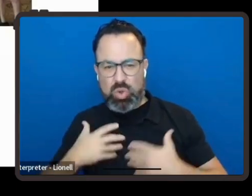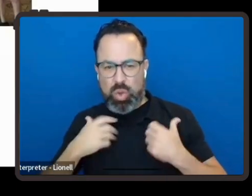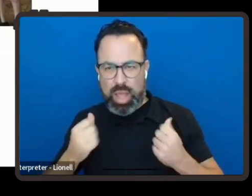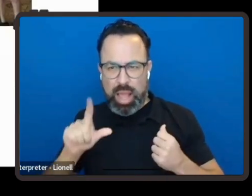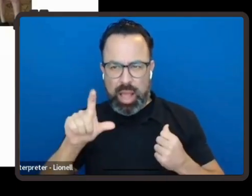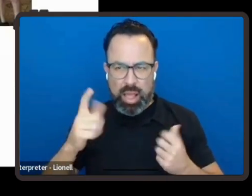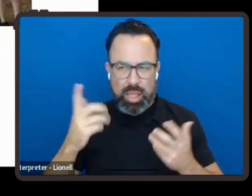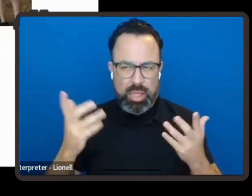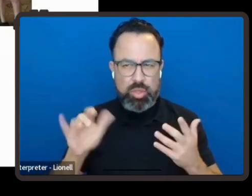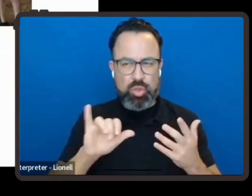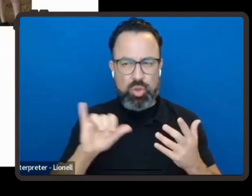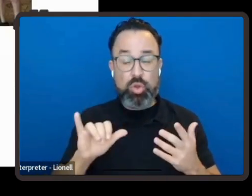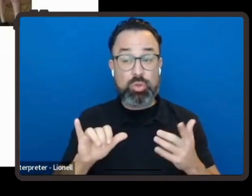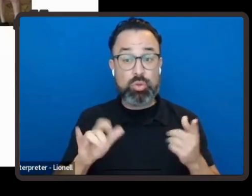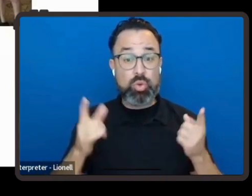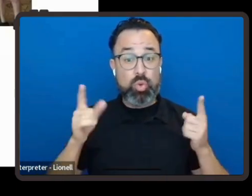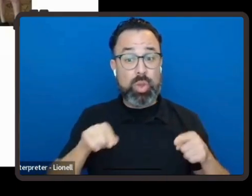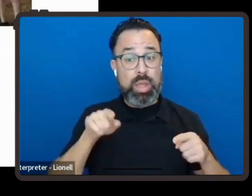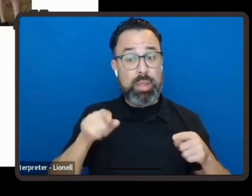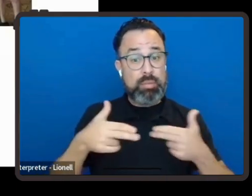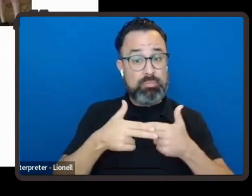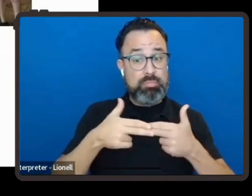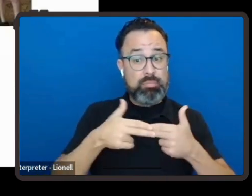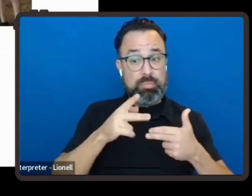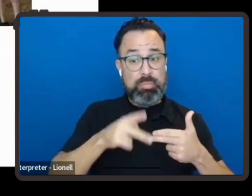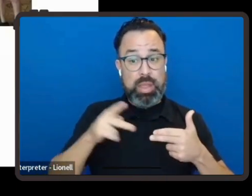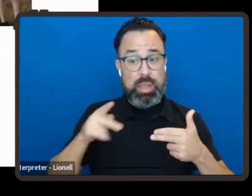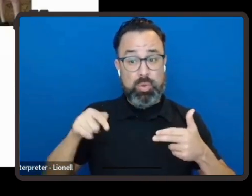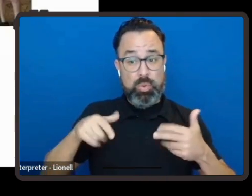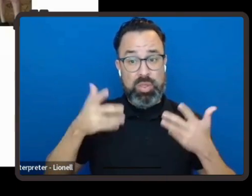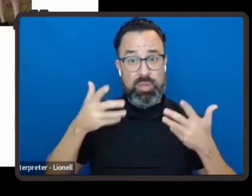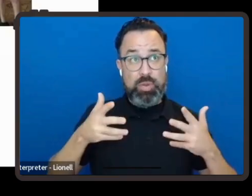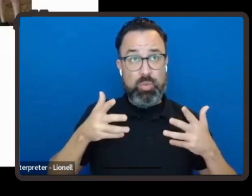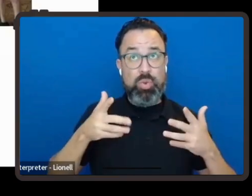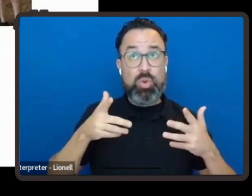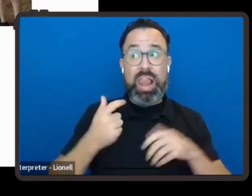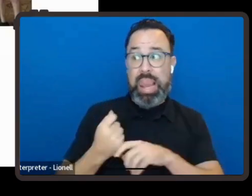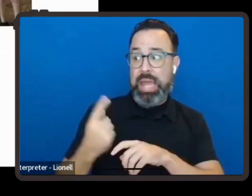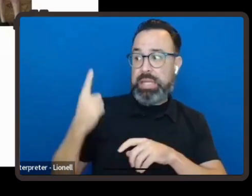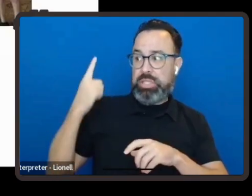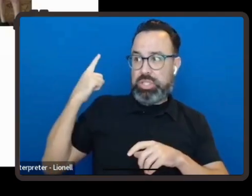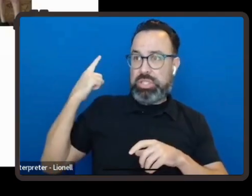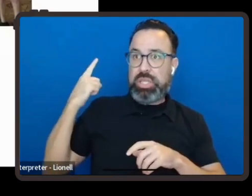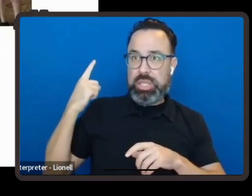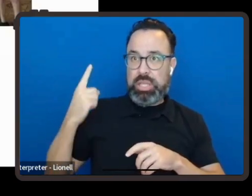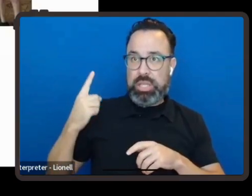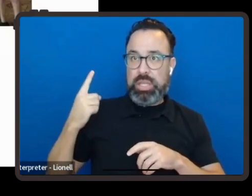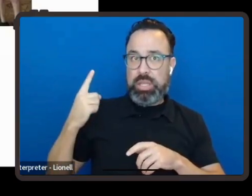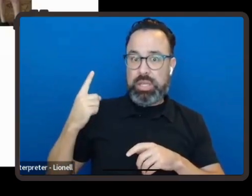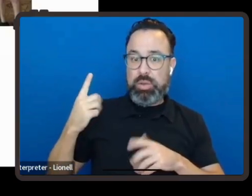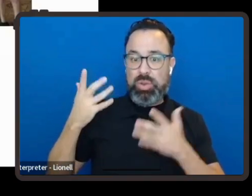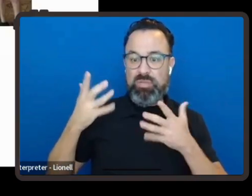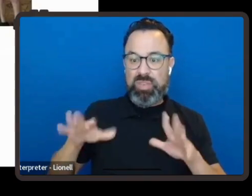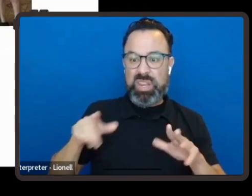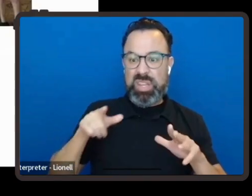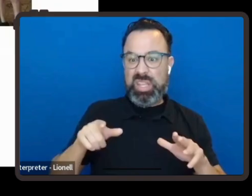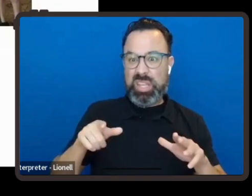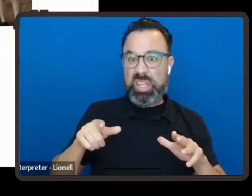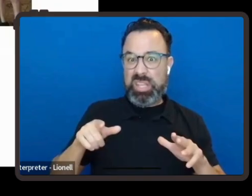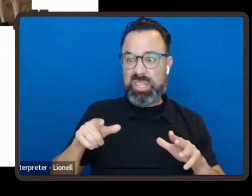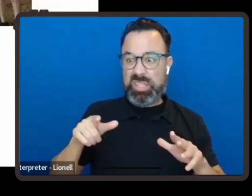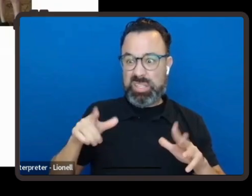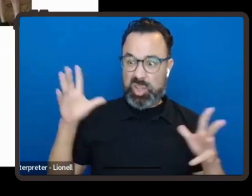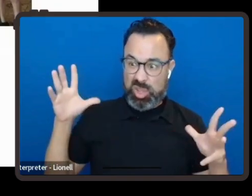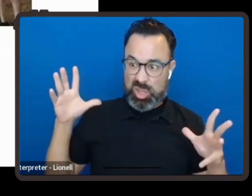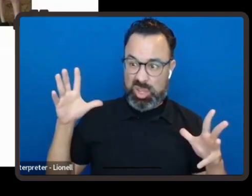this PowerPoint here for the American conference last year, we had 92 responses in total.